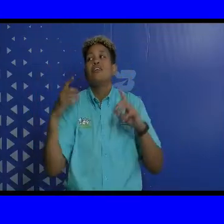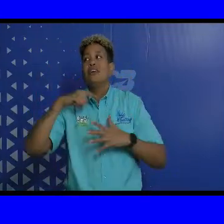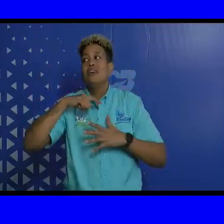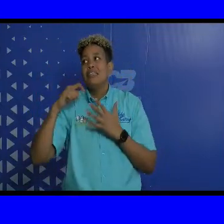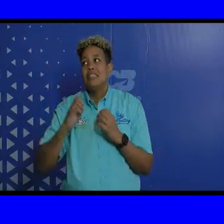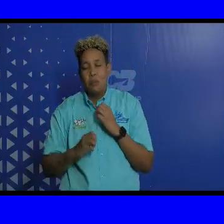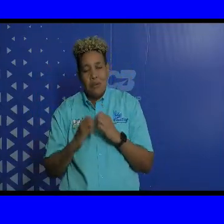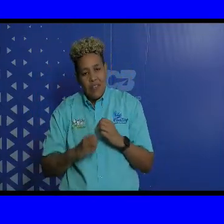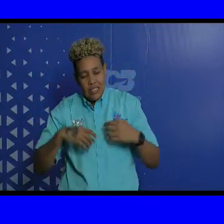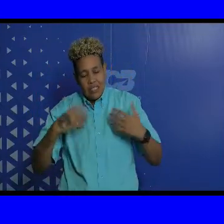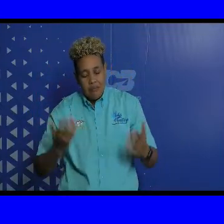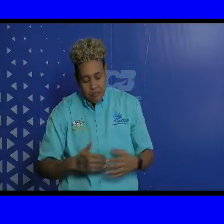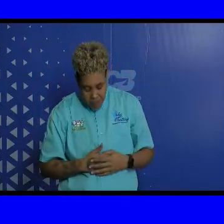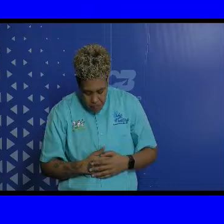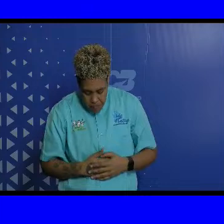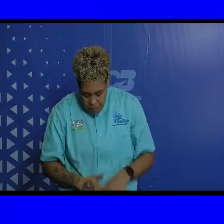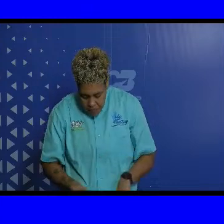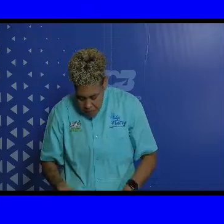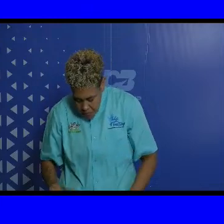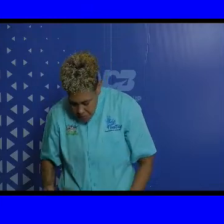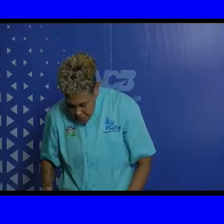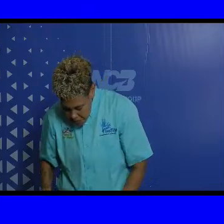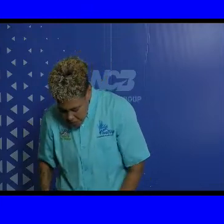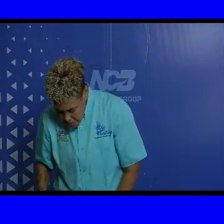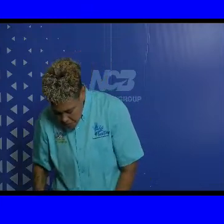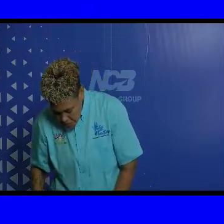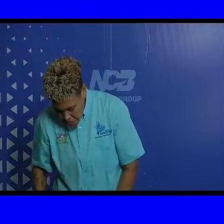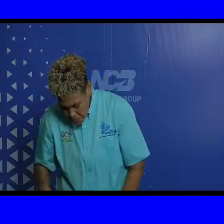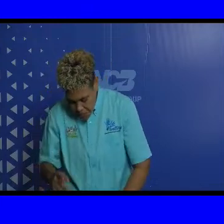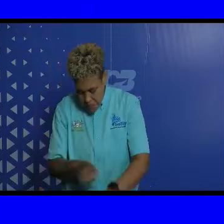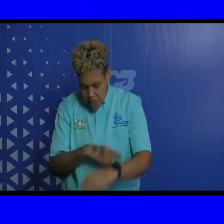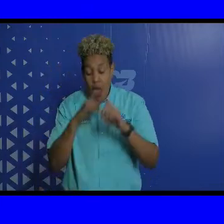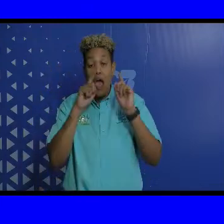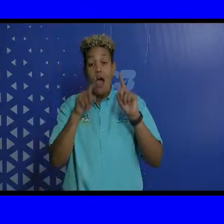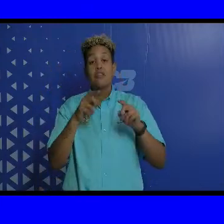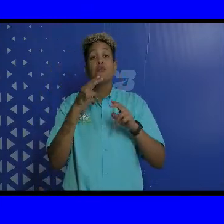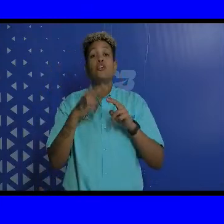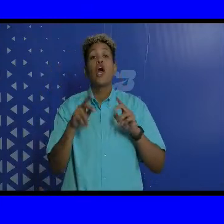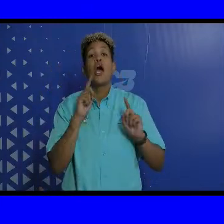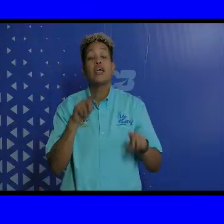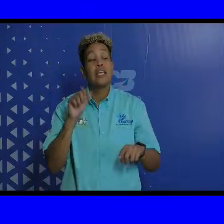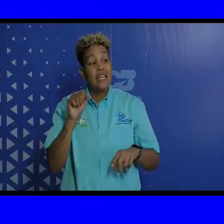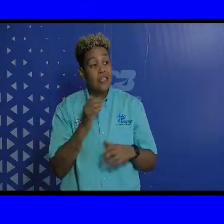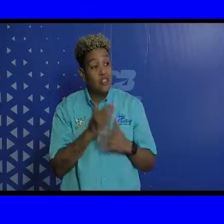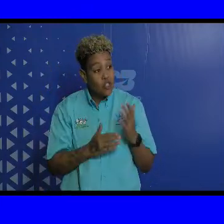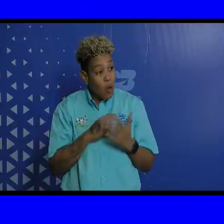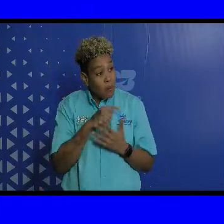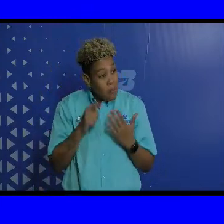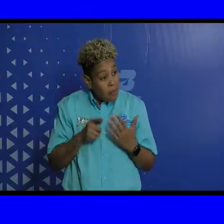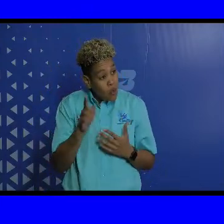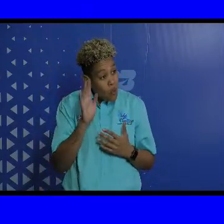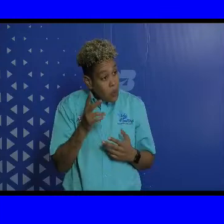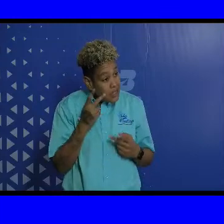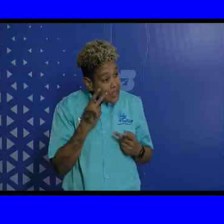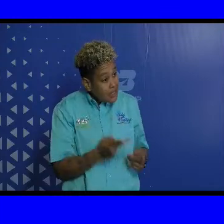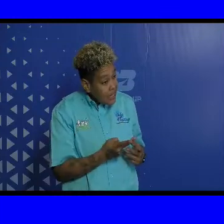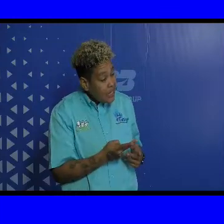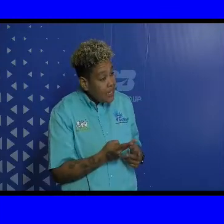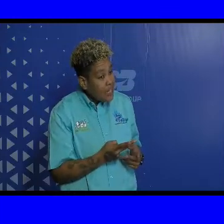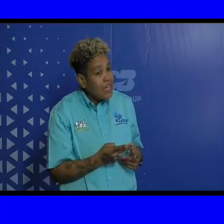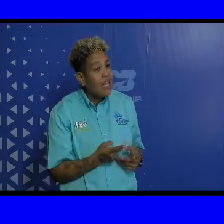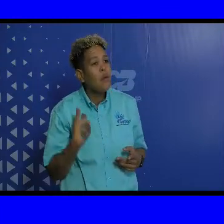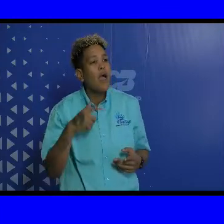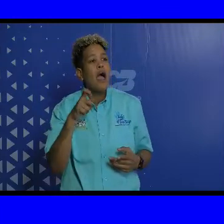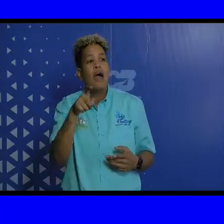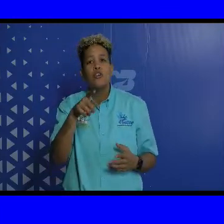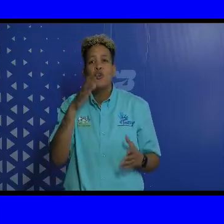needs to be fixed. So long answer, but the shorter answer would be is there are metrics, the metrics that you will see, and we're